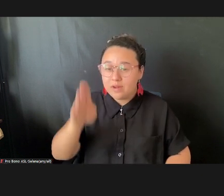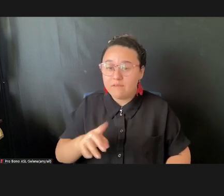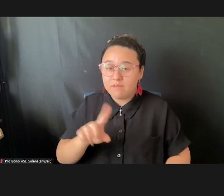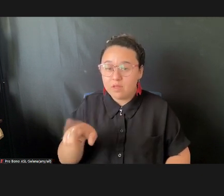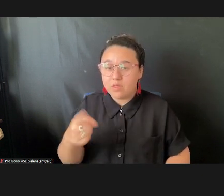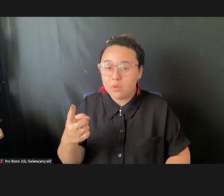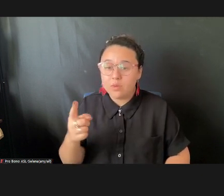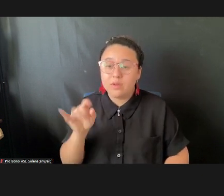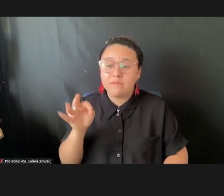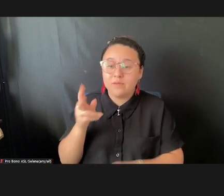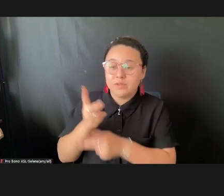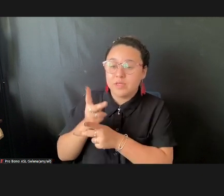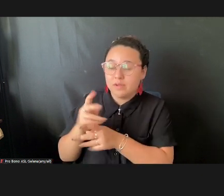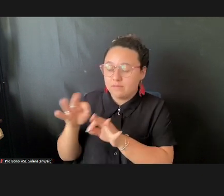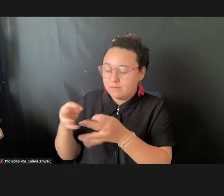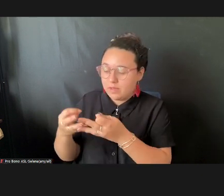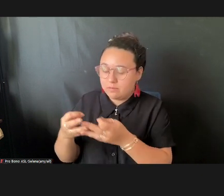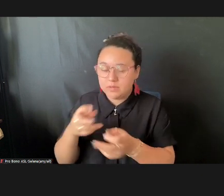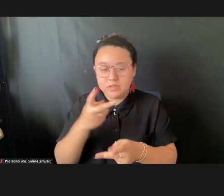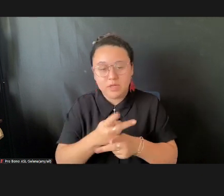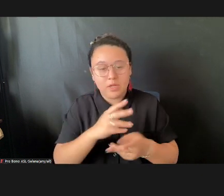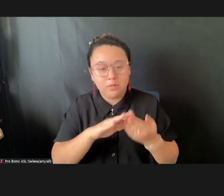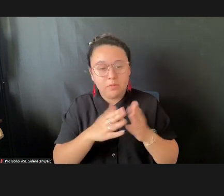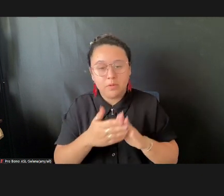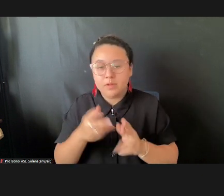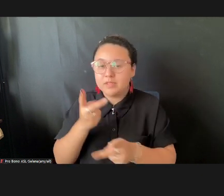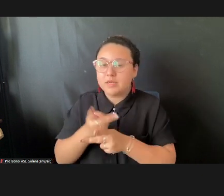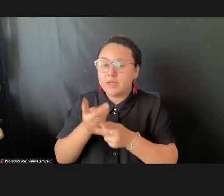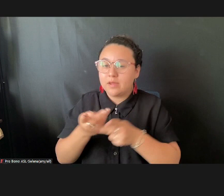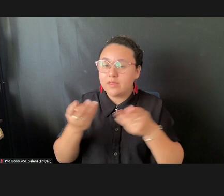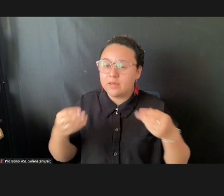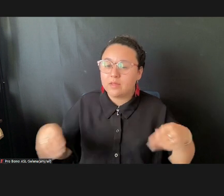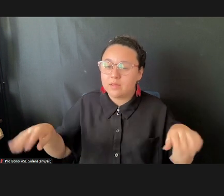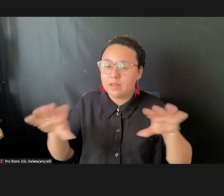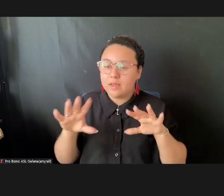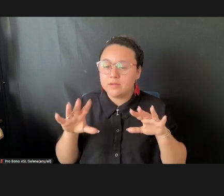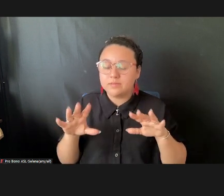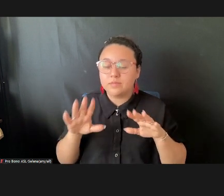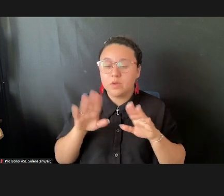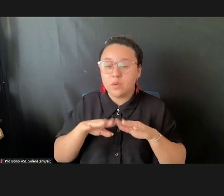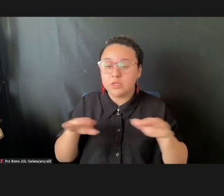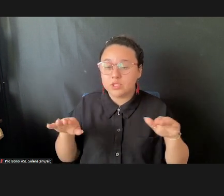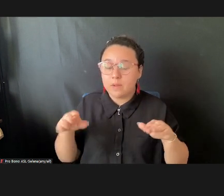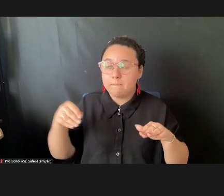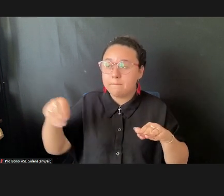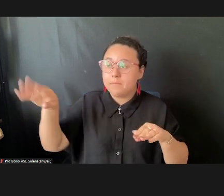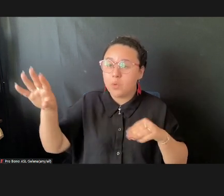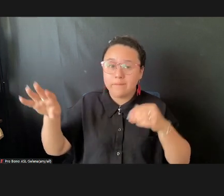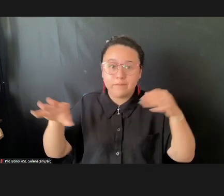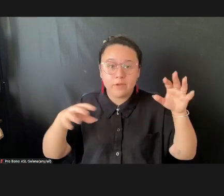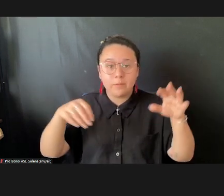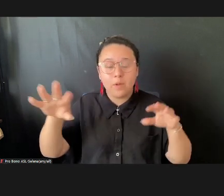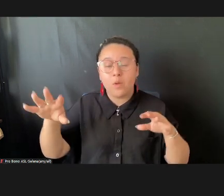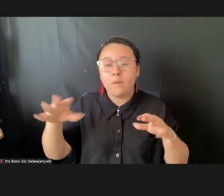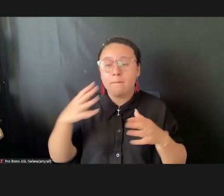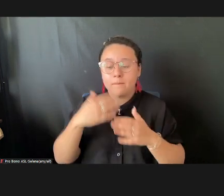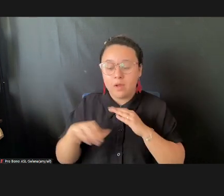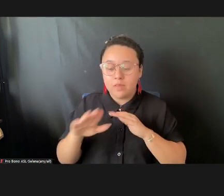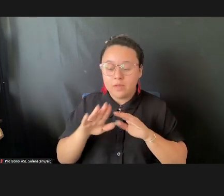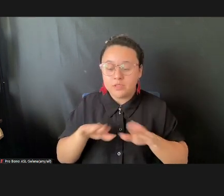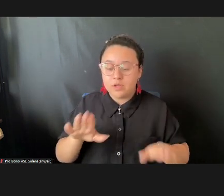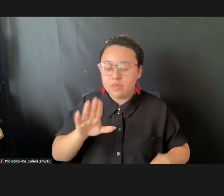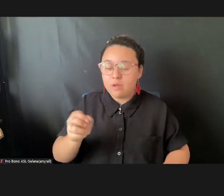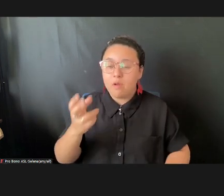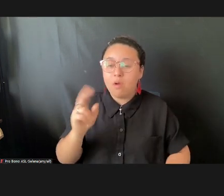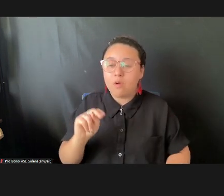family, your community, your land. When your children move away, after all, and have children of their own, you will not be